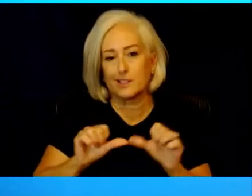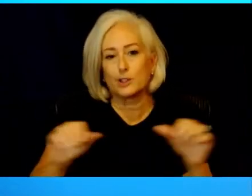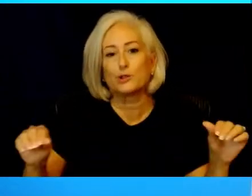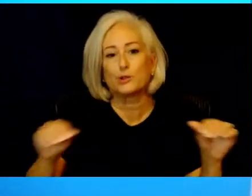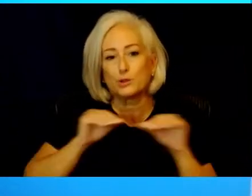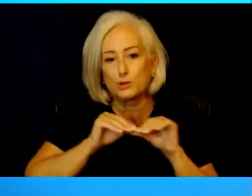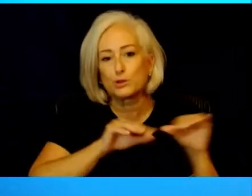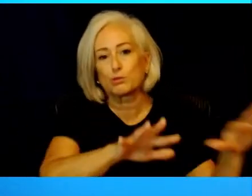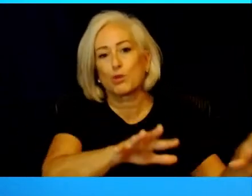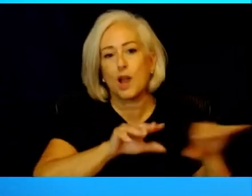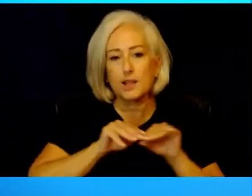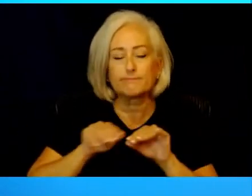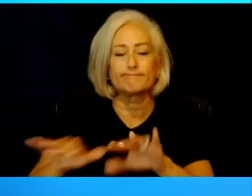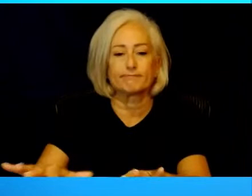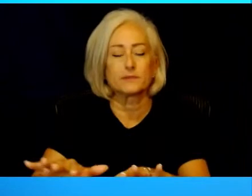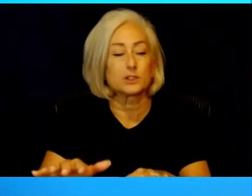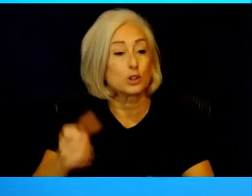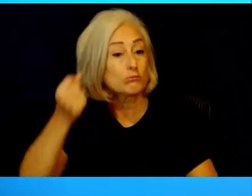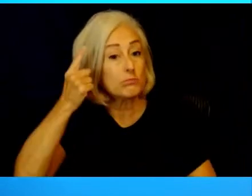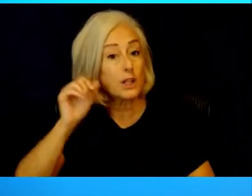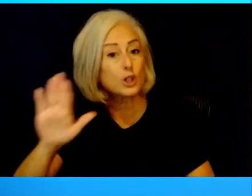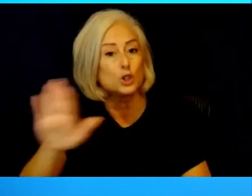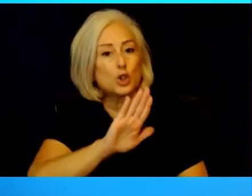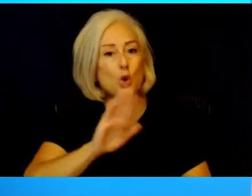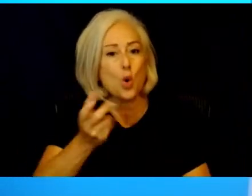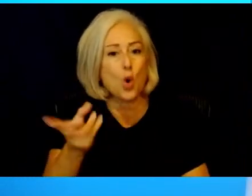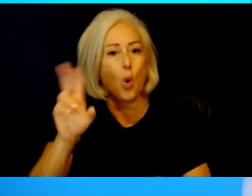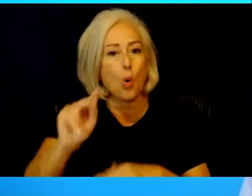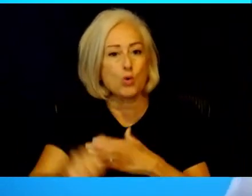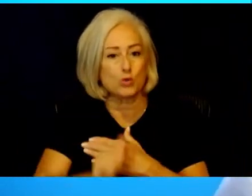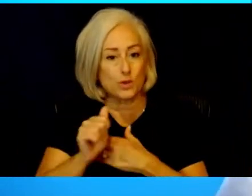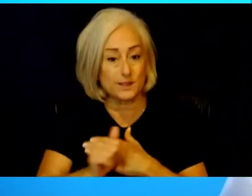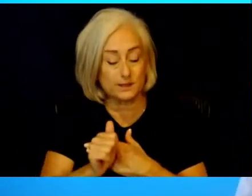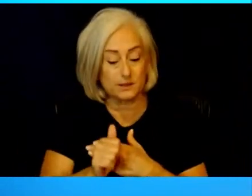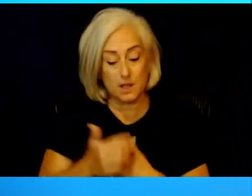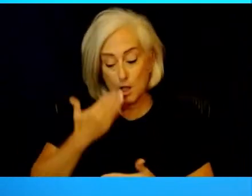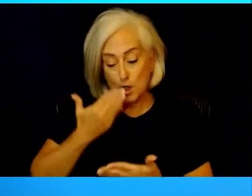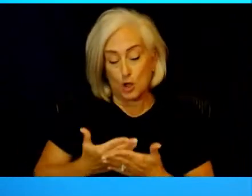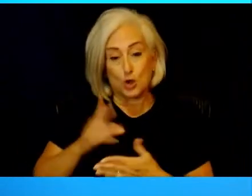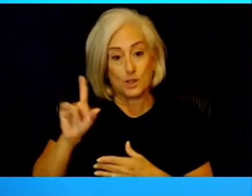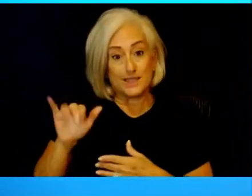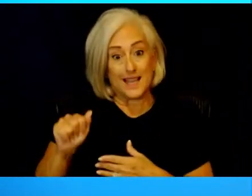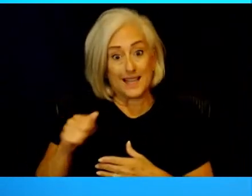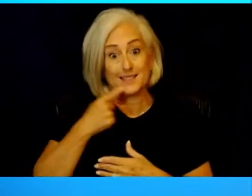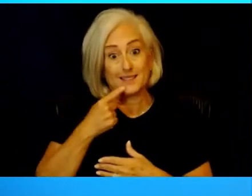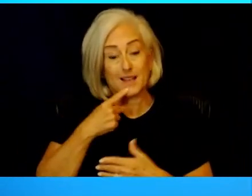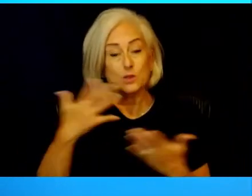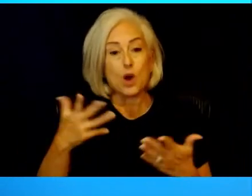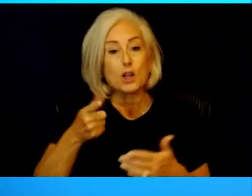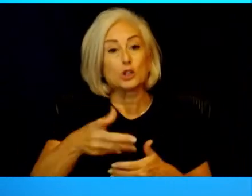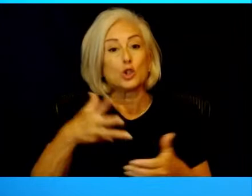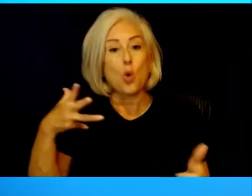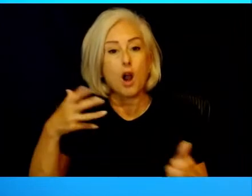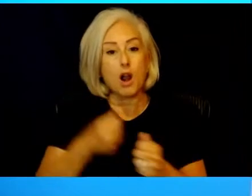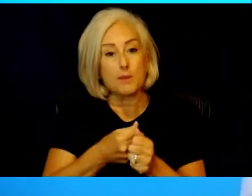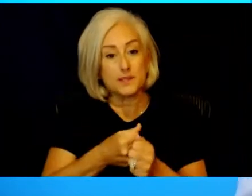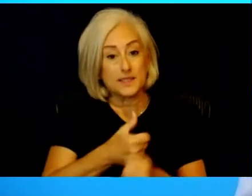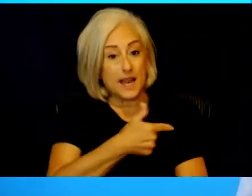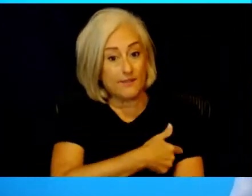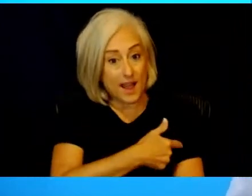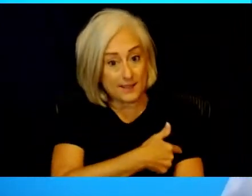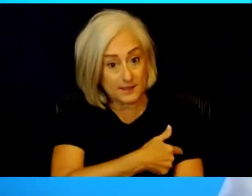understand your individual risk. We have good data now to support the fact that if you are up to date with your vaccine and